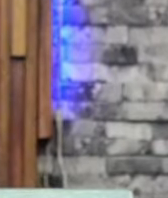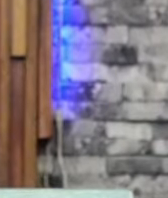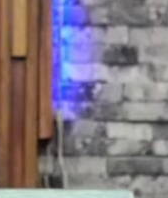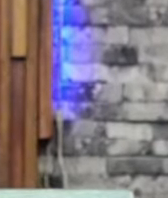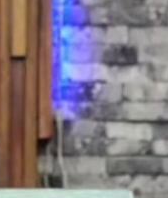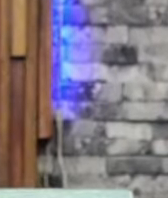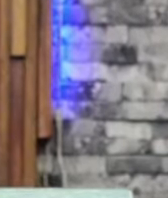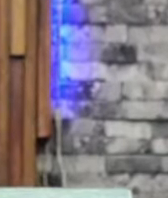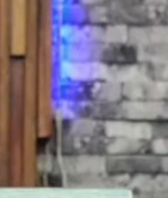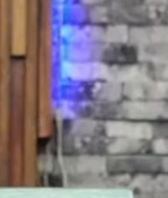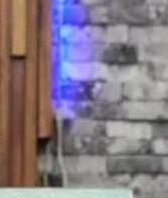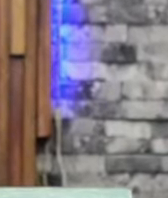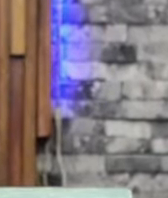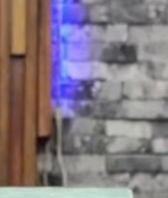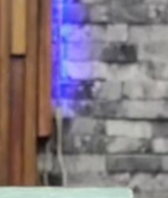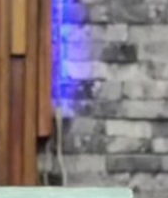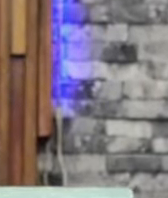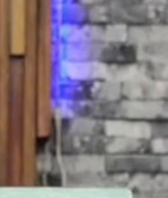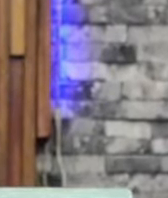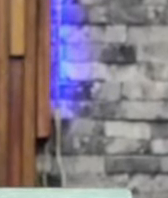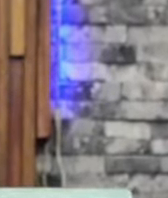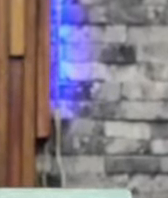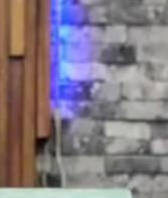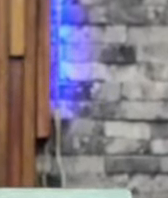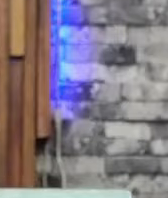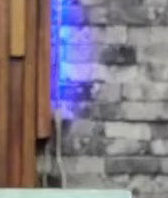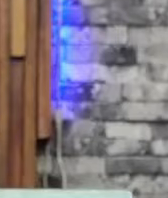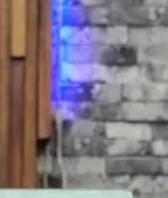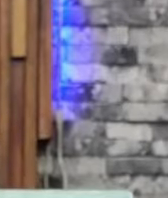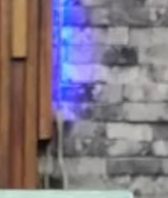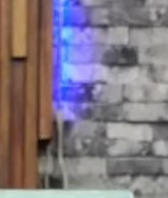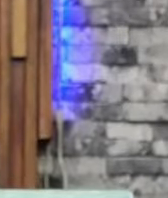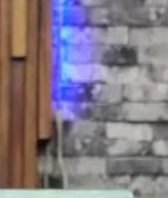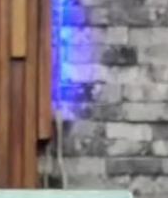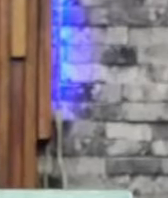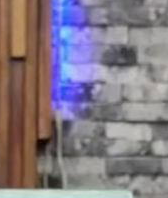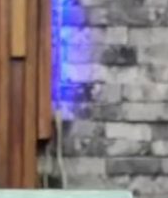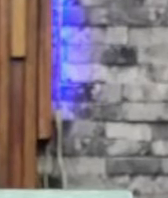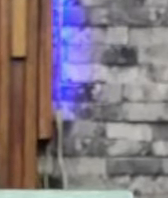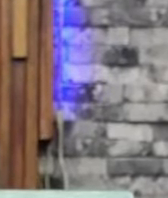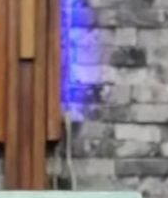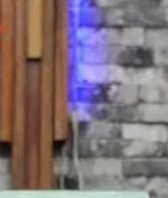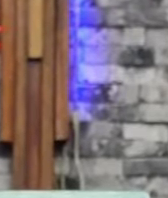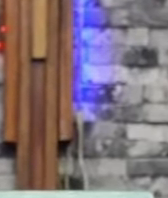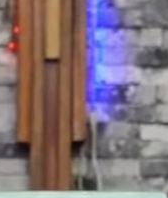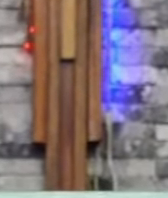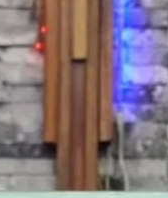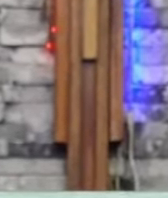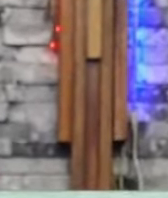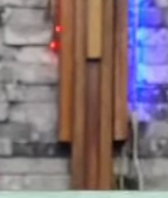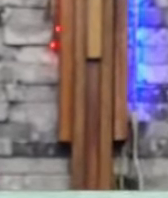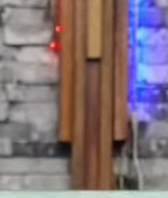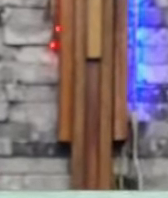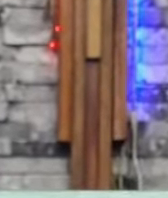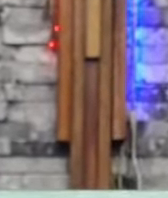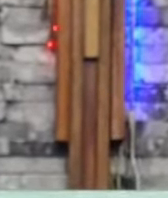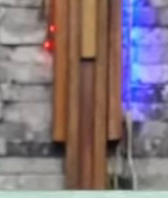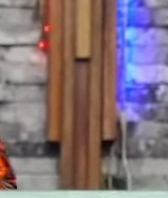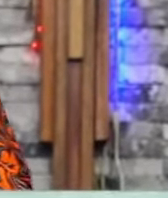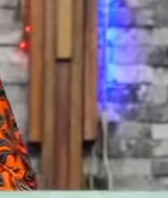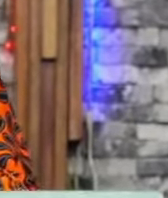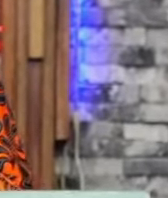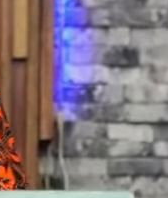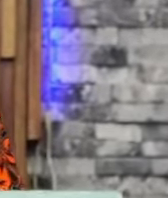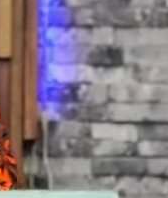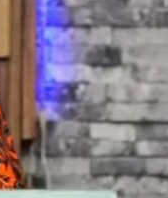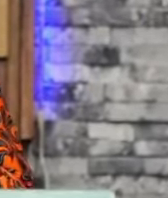had been lost. Kila kitu alikuwa amekipoteza. And as if that was not enough. Na hiyo haitoshelezi. The story